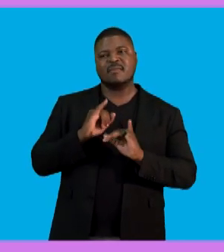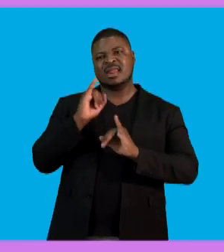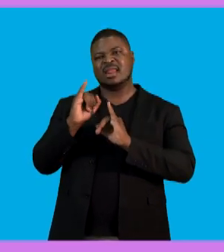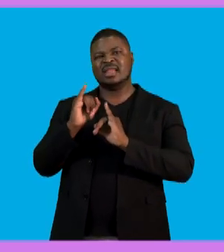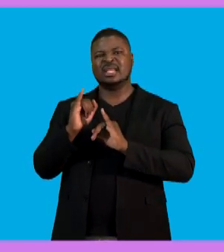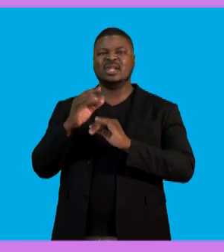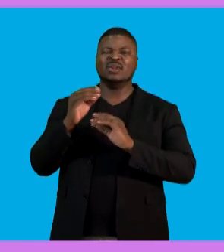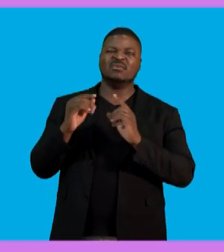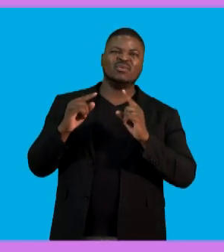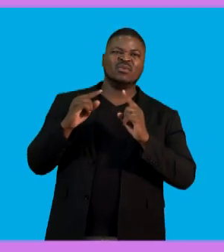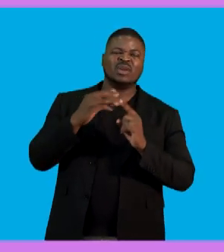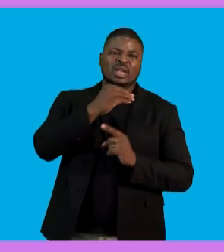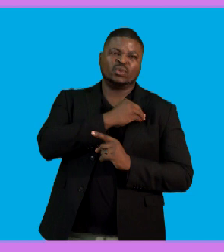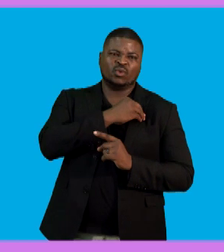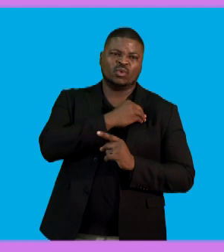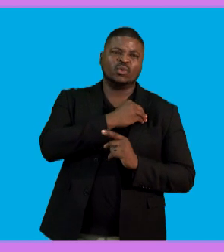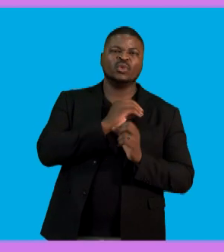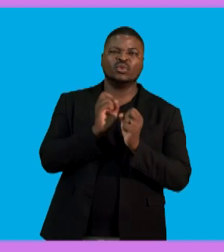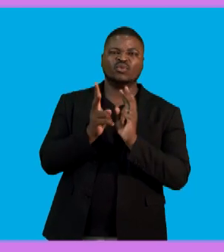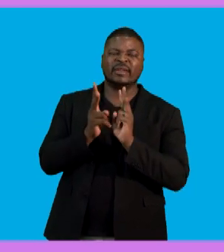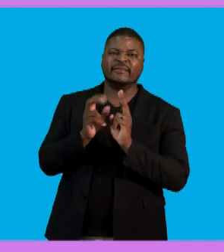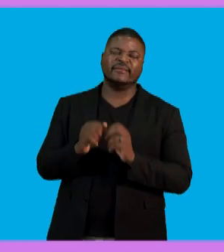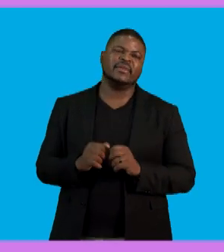22:12. So it means the duration will be